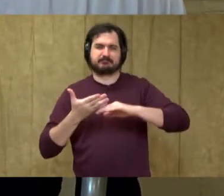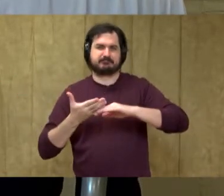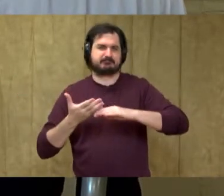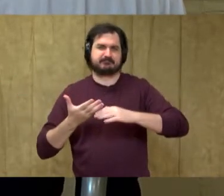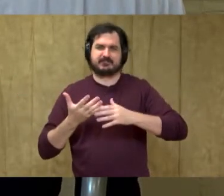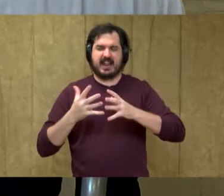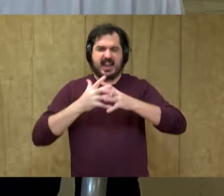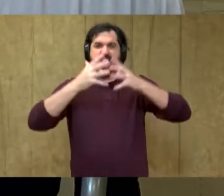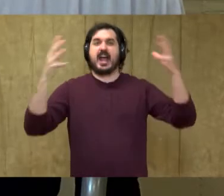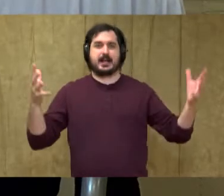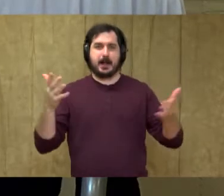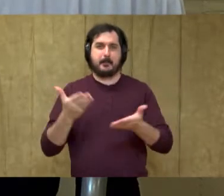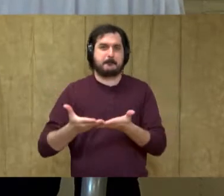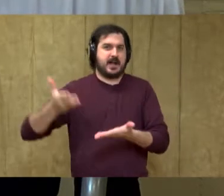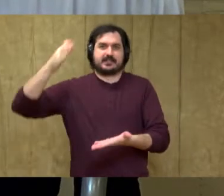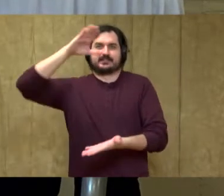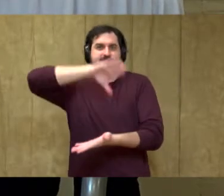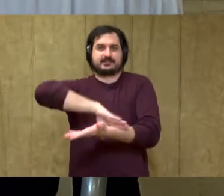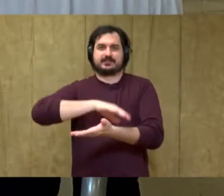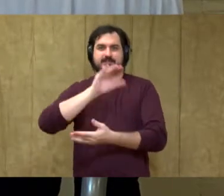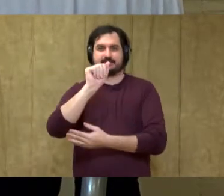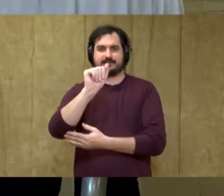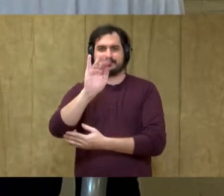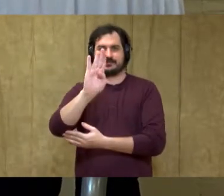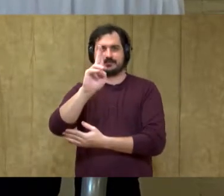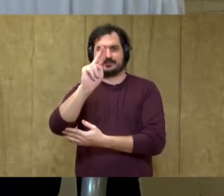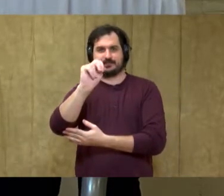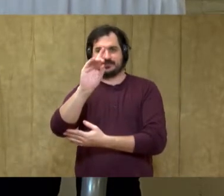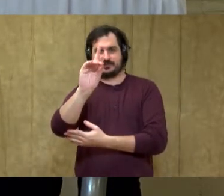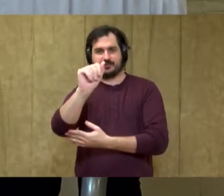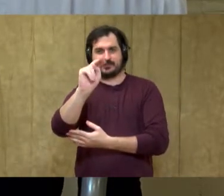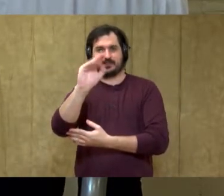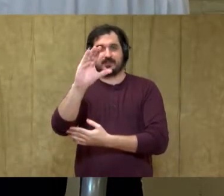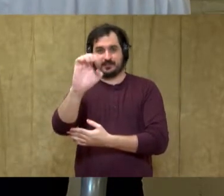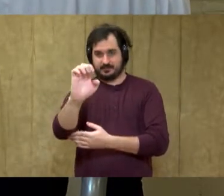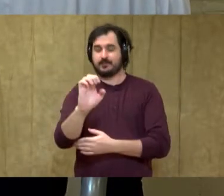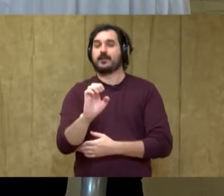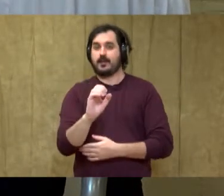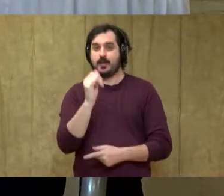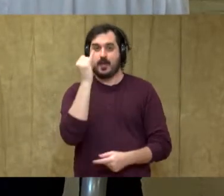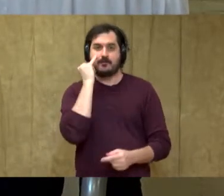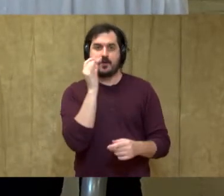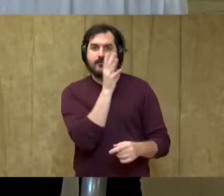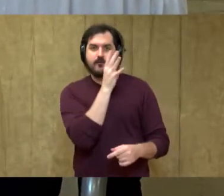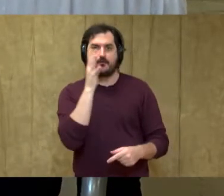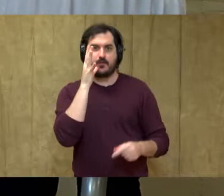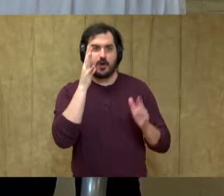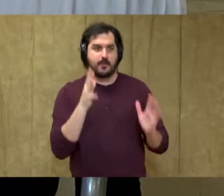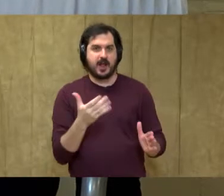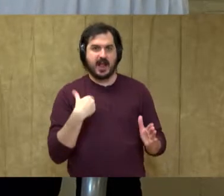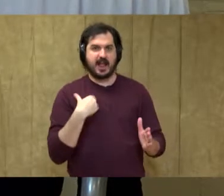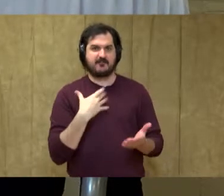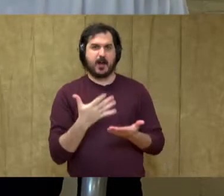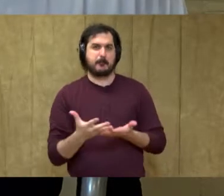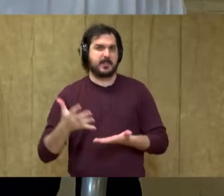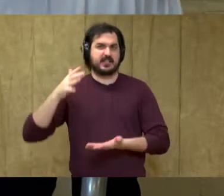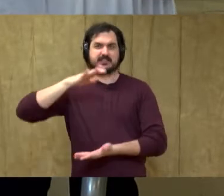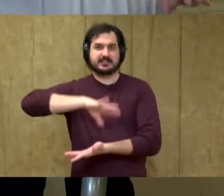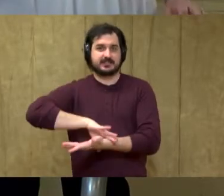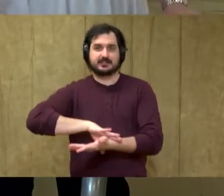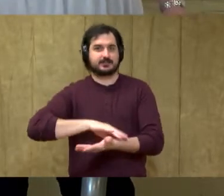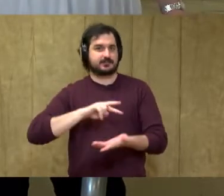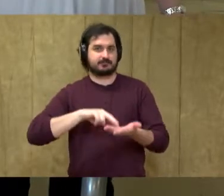in their crops, that means that whatever they did before, they need to keep doing because it's doing super awesome. All